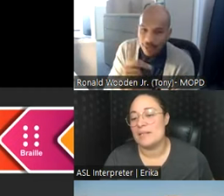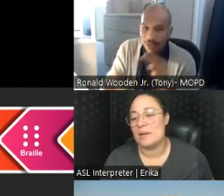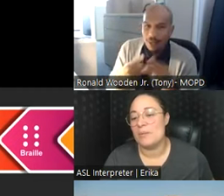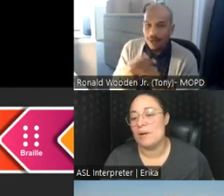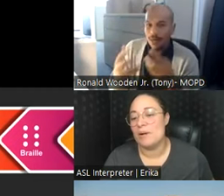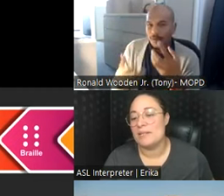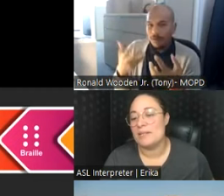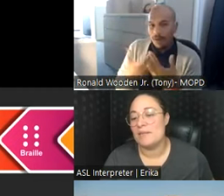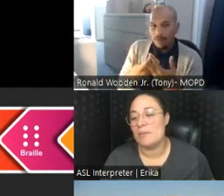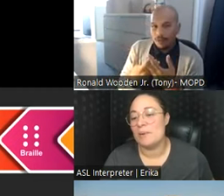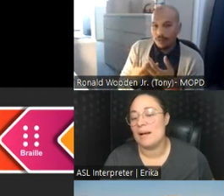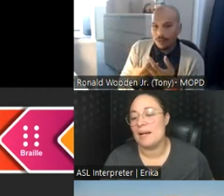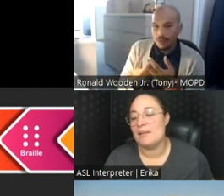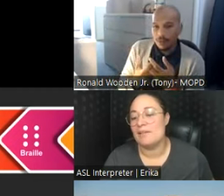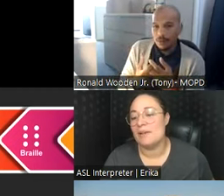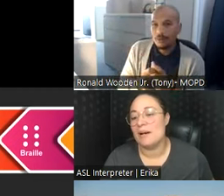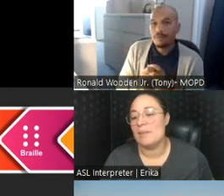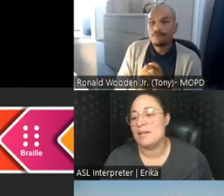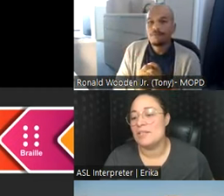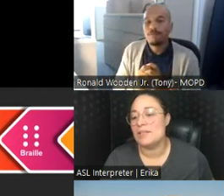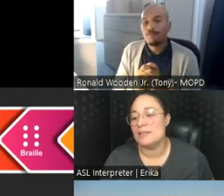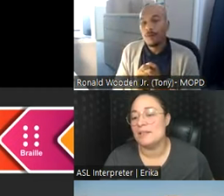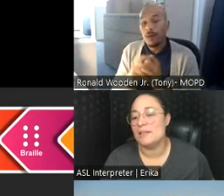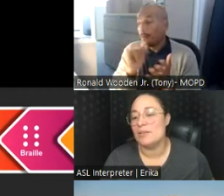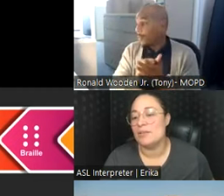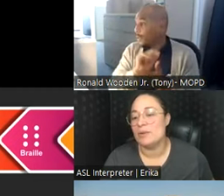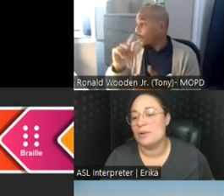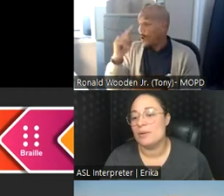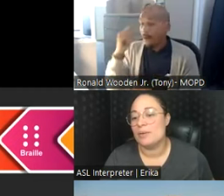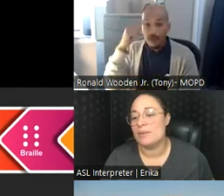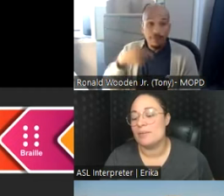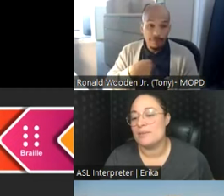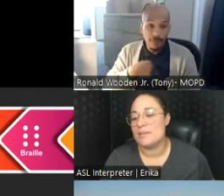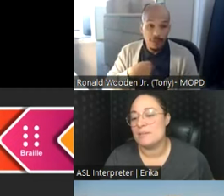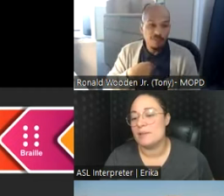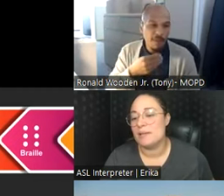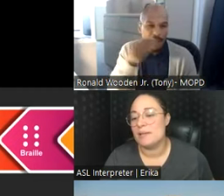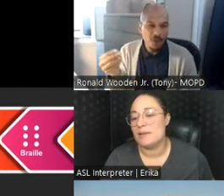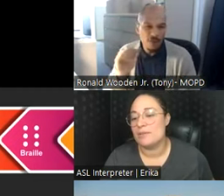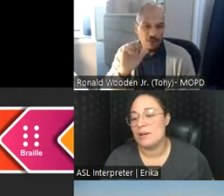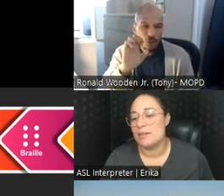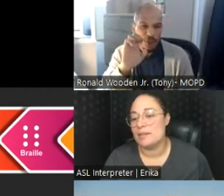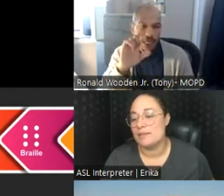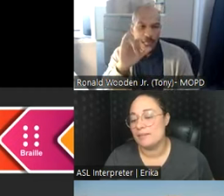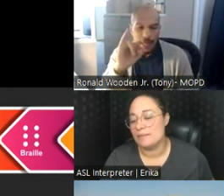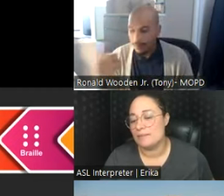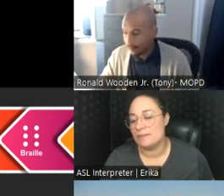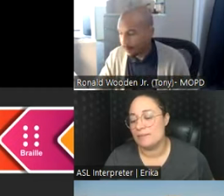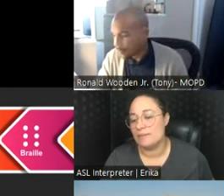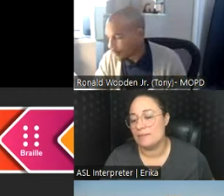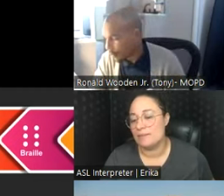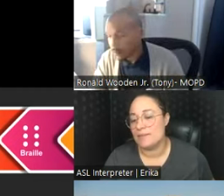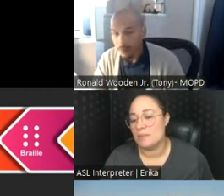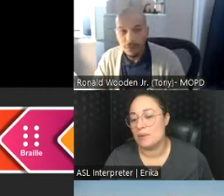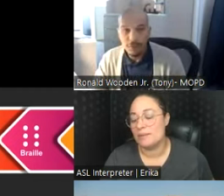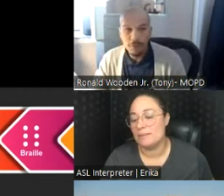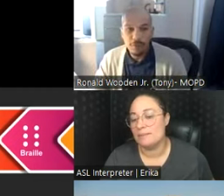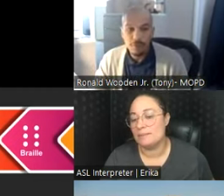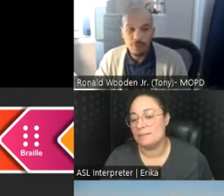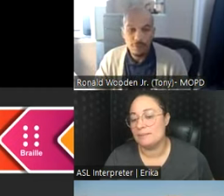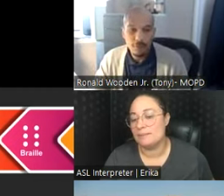emphasize is the awareness of the right kind of accommodation for the disability you're trying to